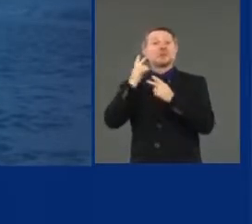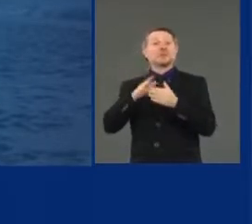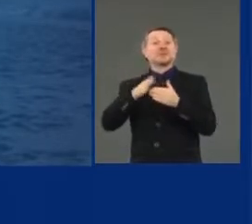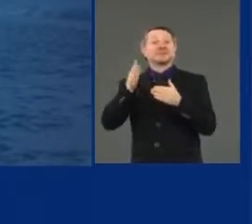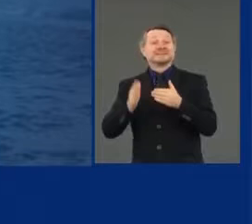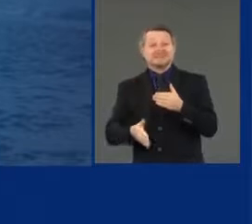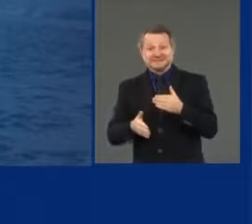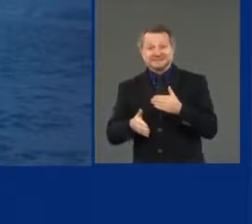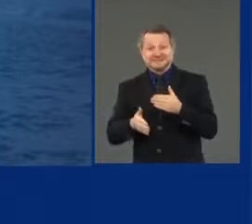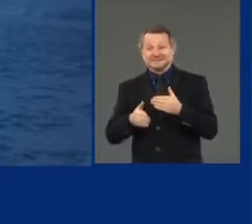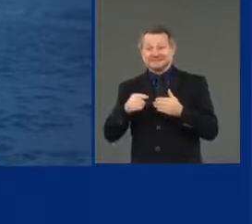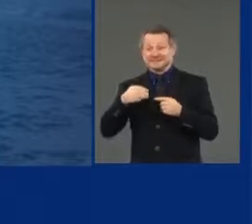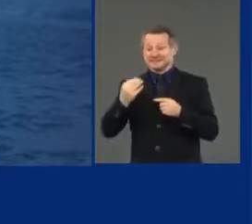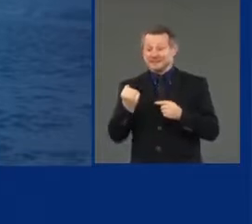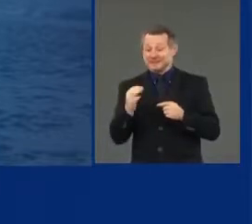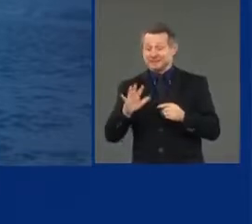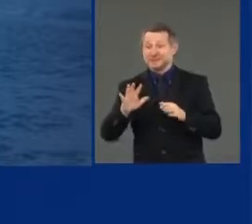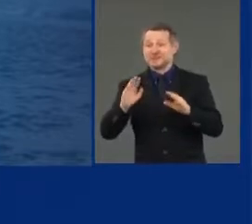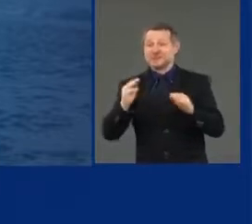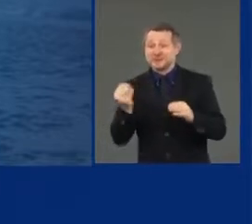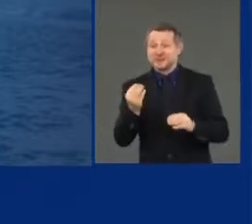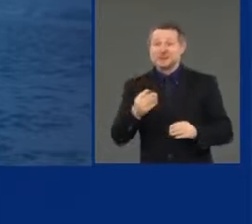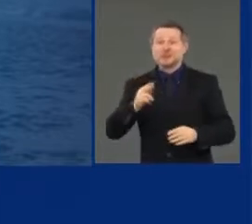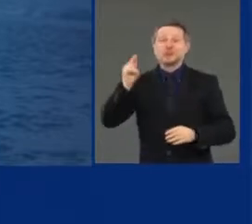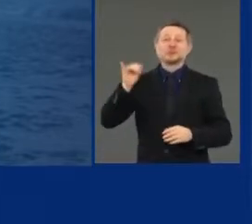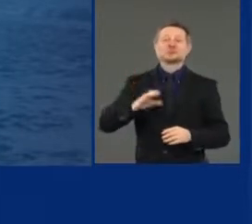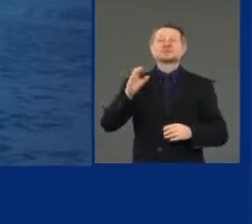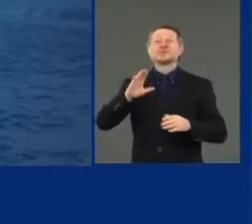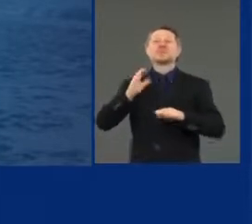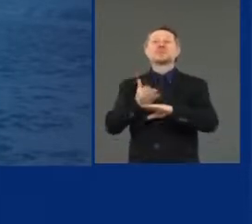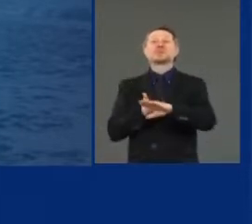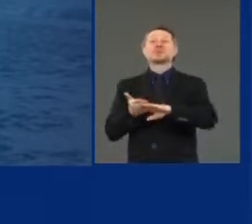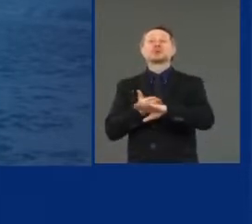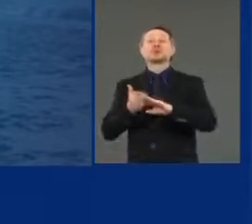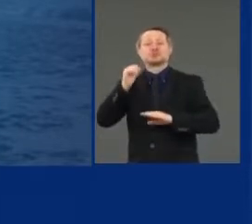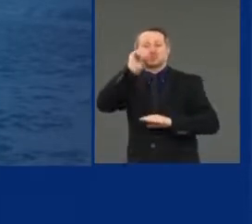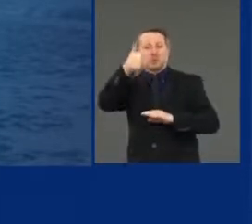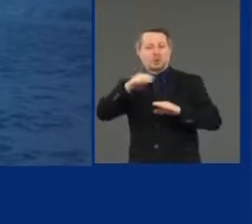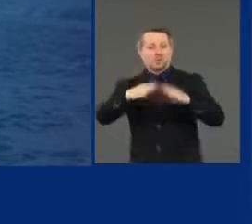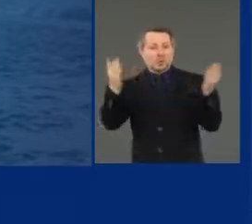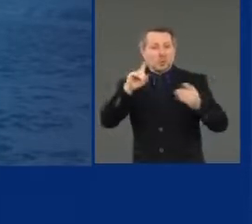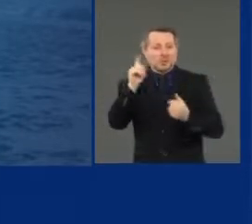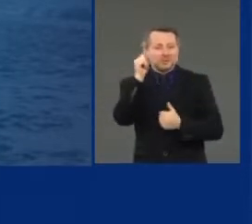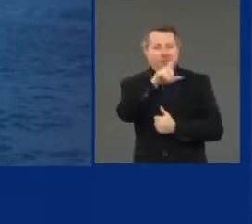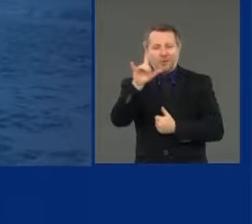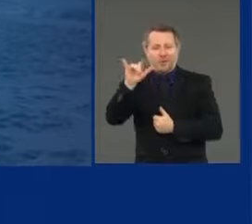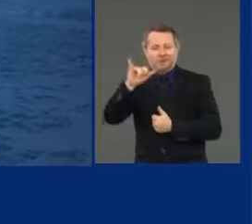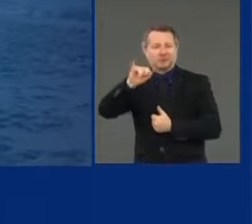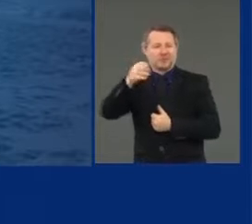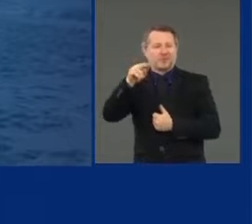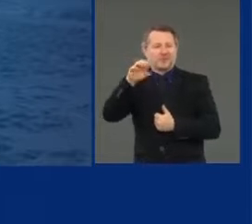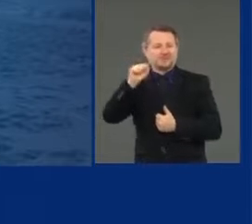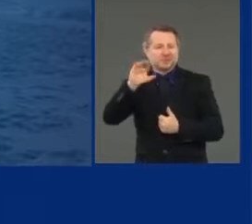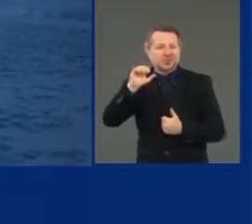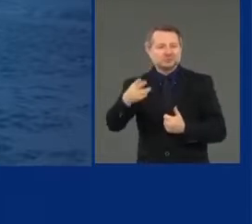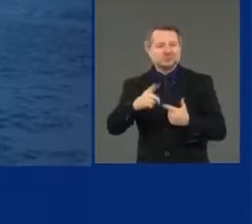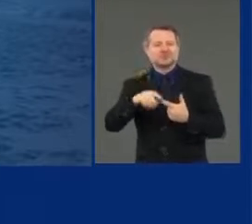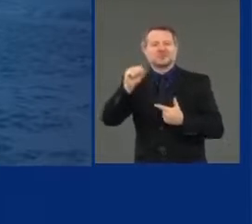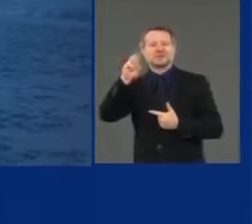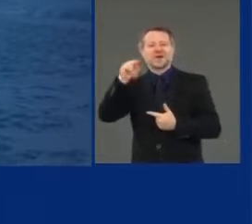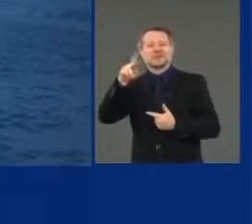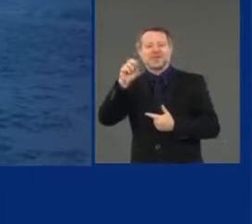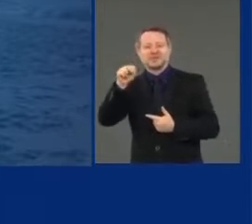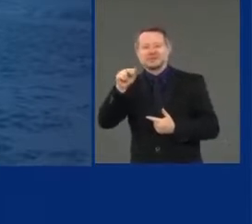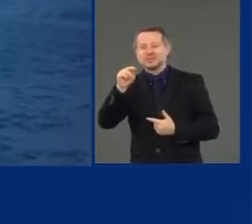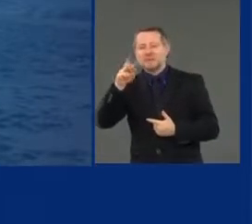Downstate beaches that are open tomorrow: Jones Beach, Sunken Meadows, Hither Hills, Robert Moses. They're on Long Island.